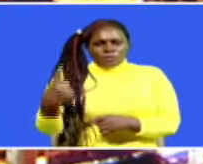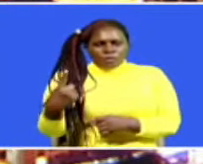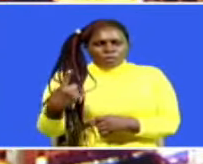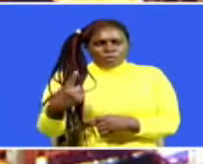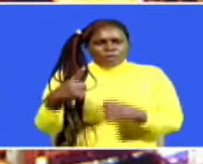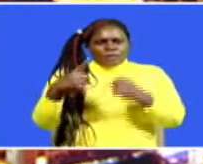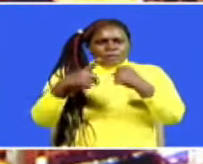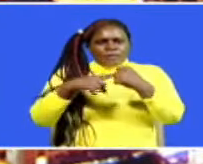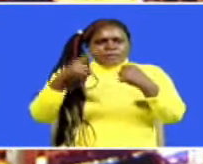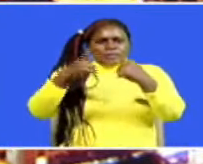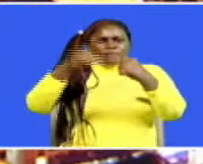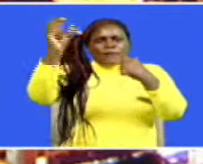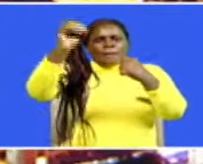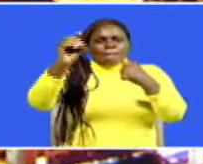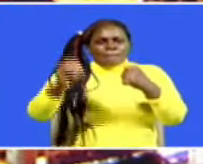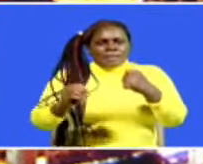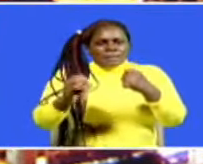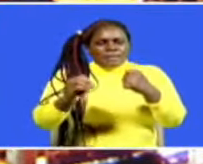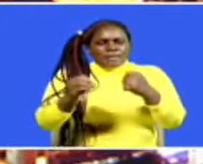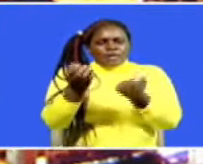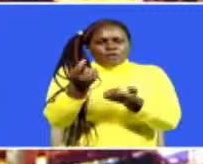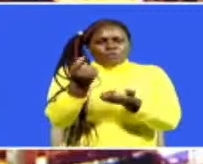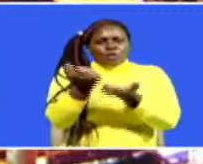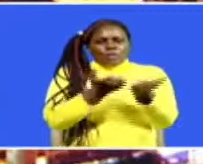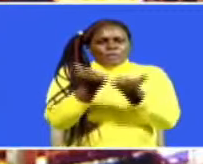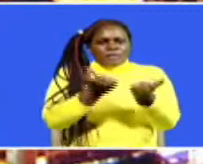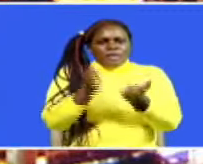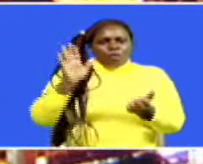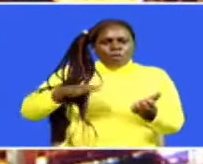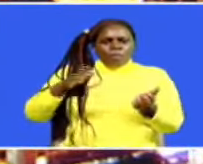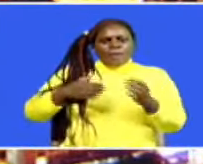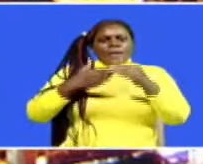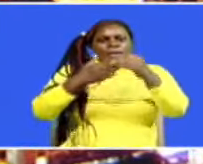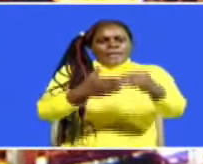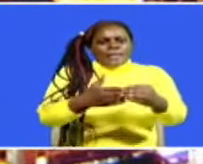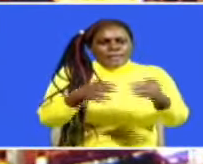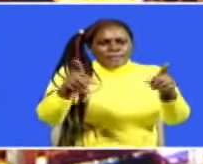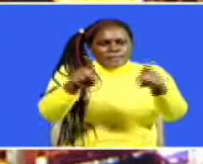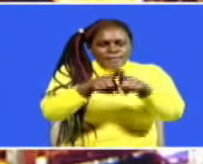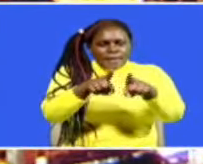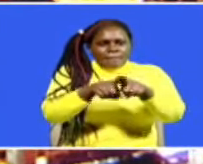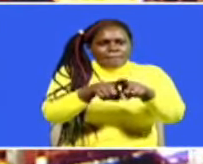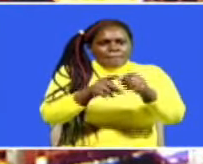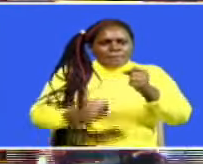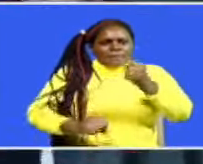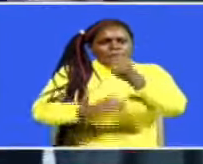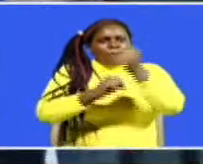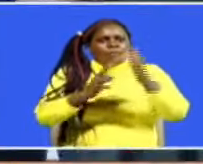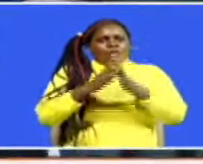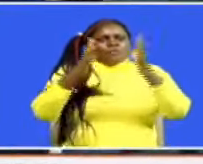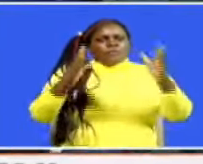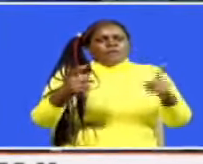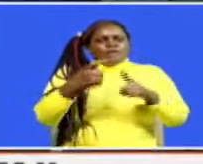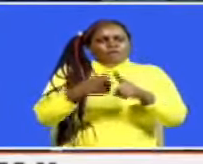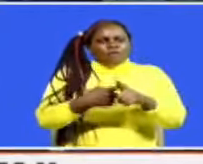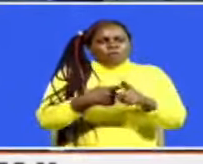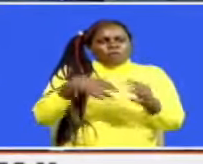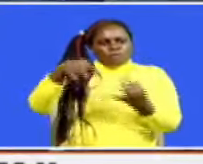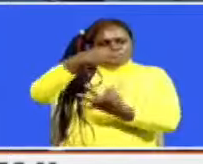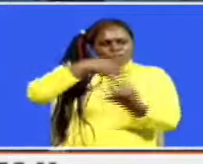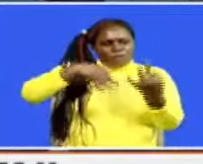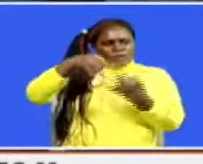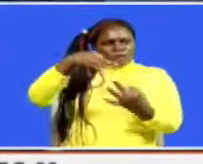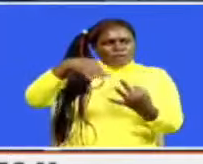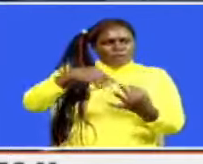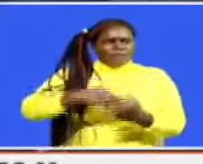with 67% of the micro-enterprises being women-led, and the sector received a major boost from Zurich Elea Foundation for